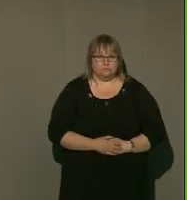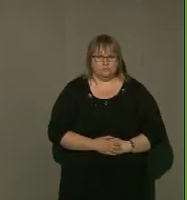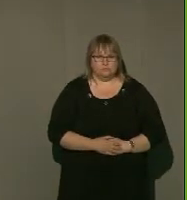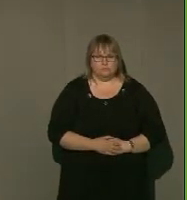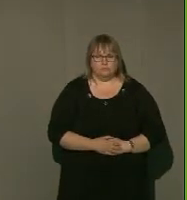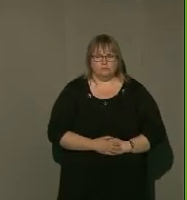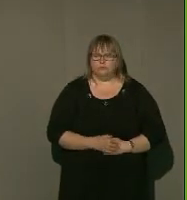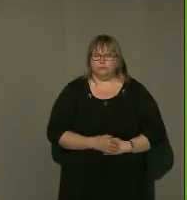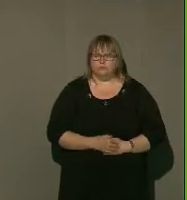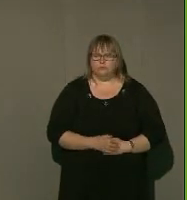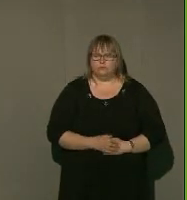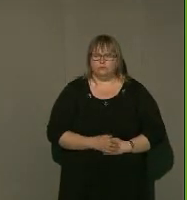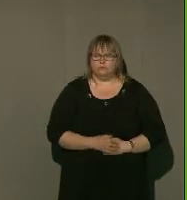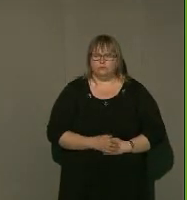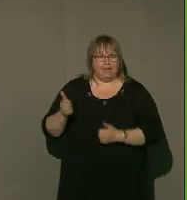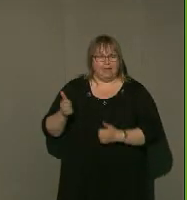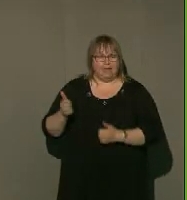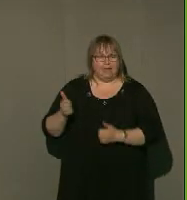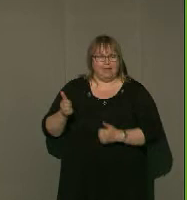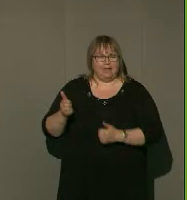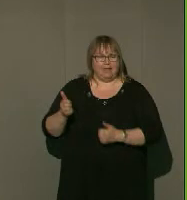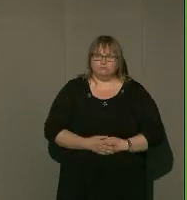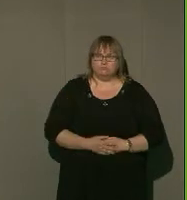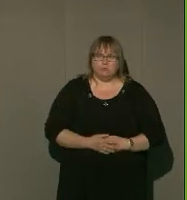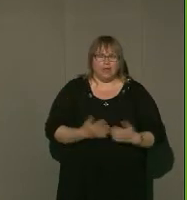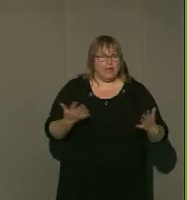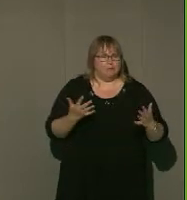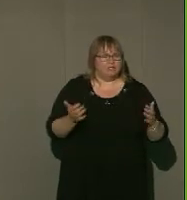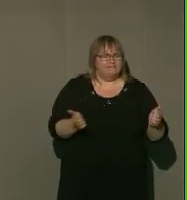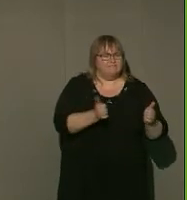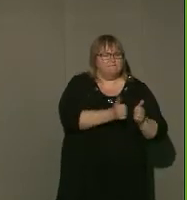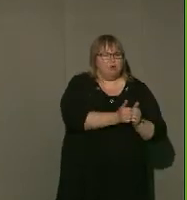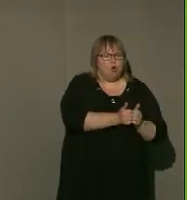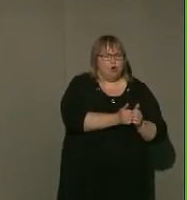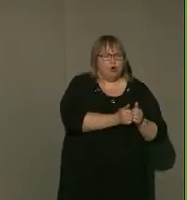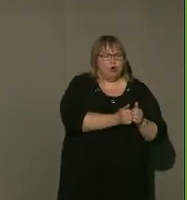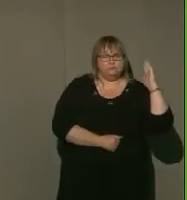Thank you. That was a speech against. Is there another speech for?